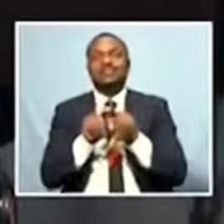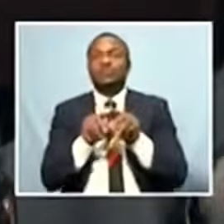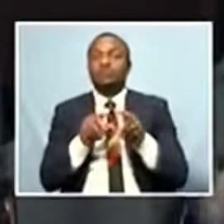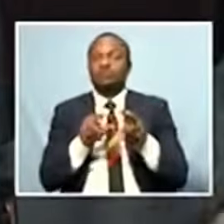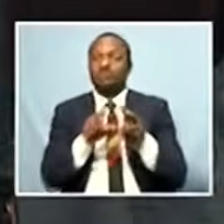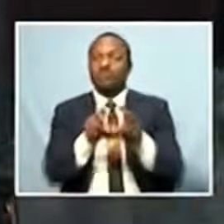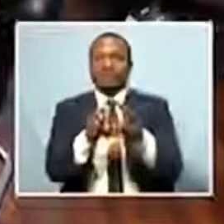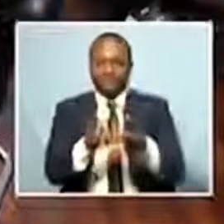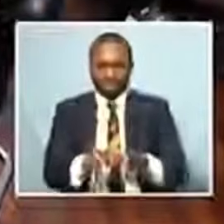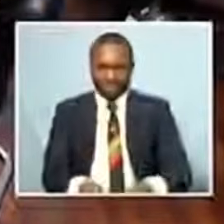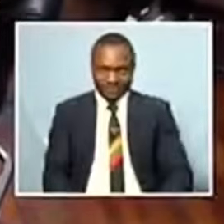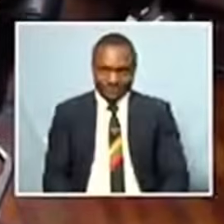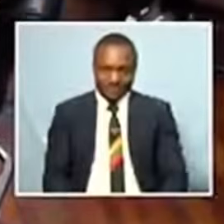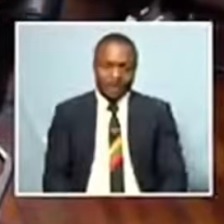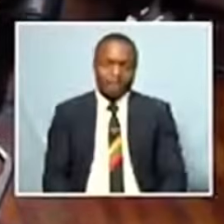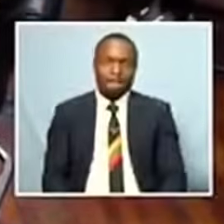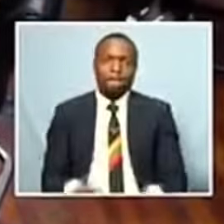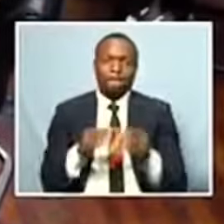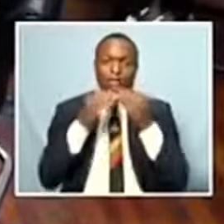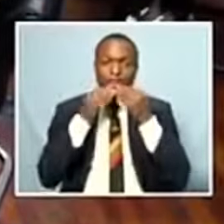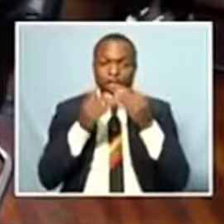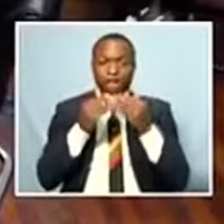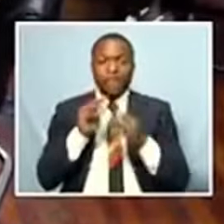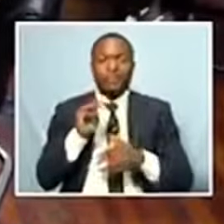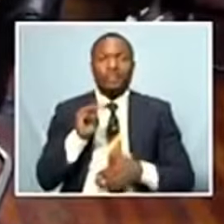you. Thank you, Honorable Member.